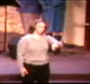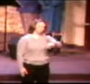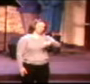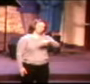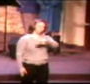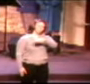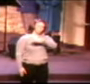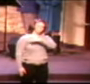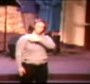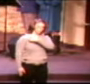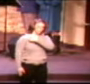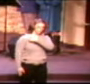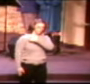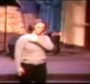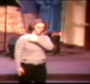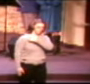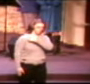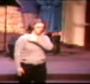over